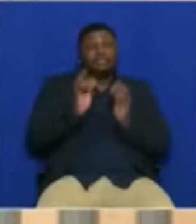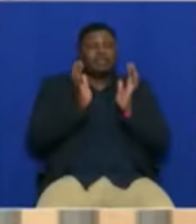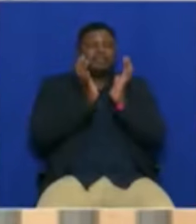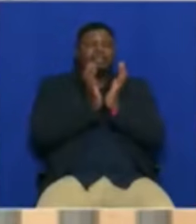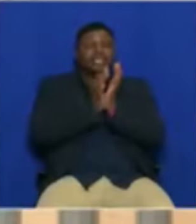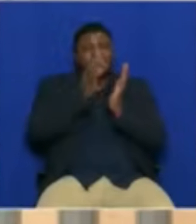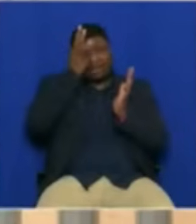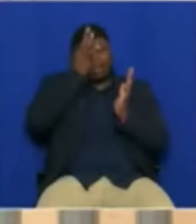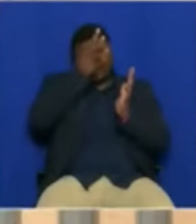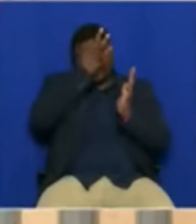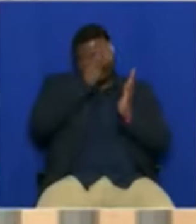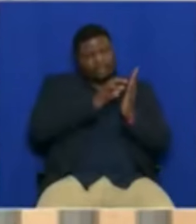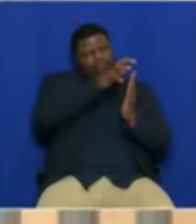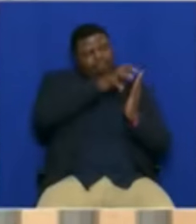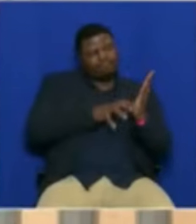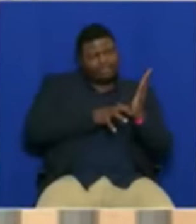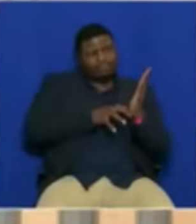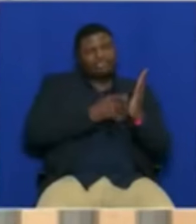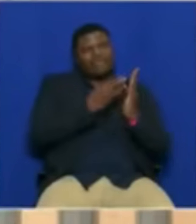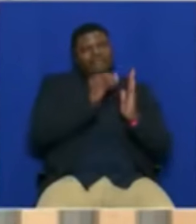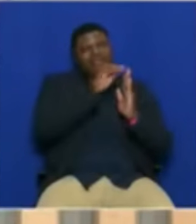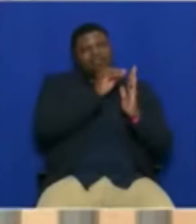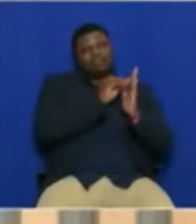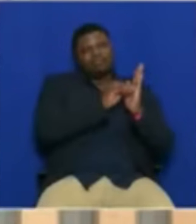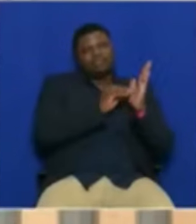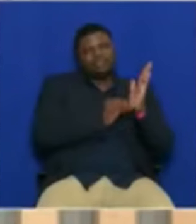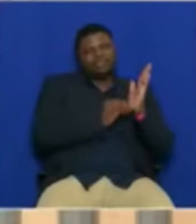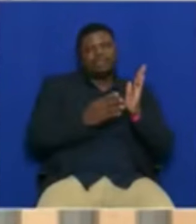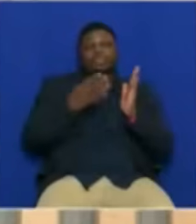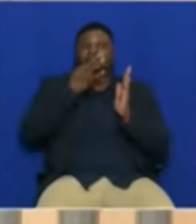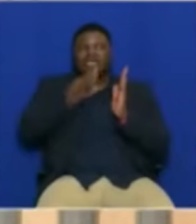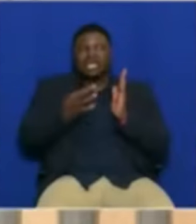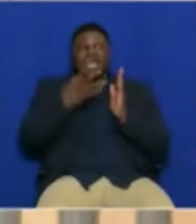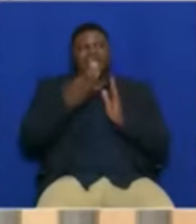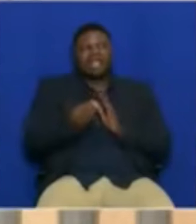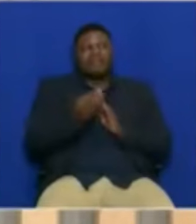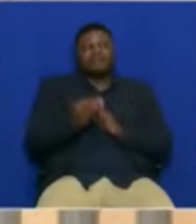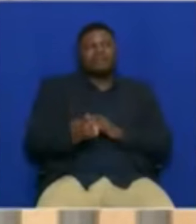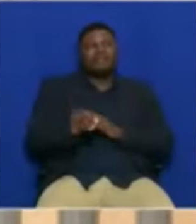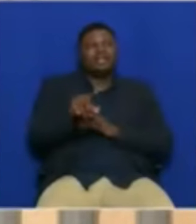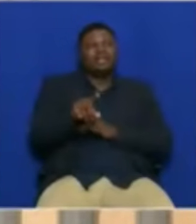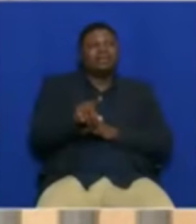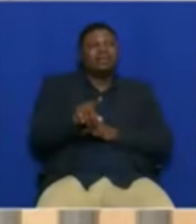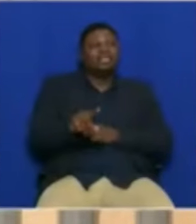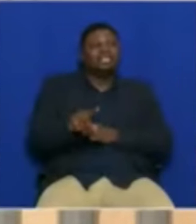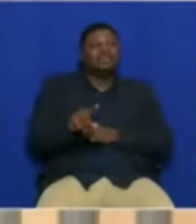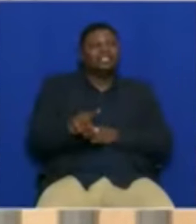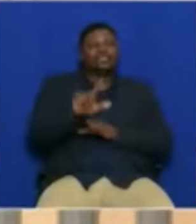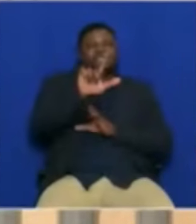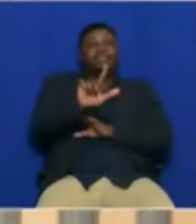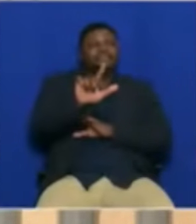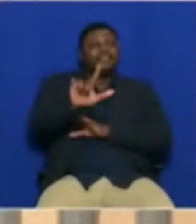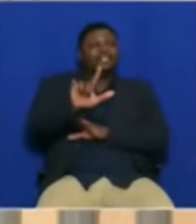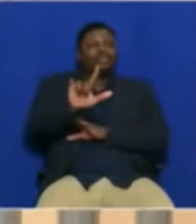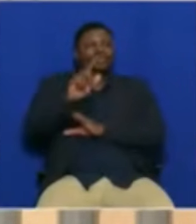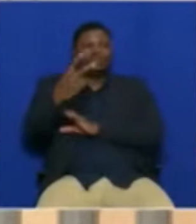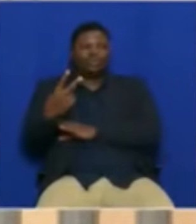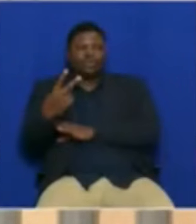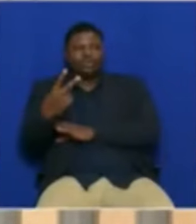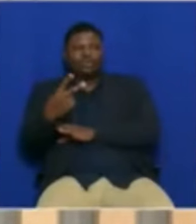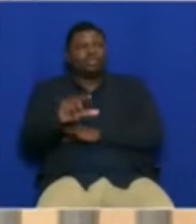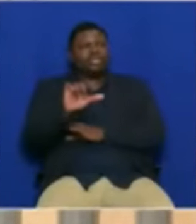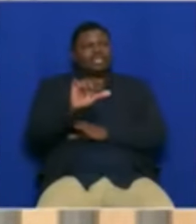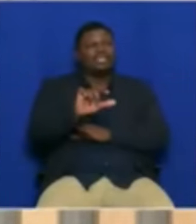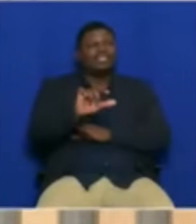notes 72 applications were received. Then it immediately starts with a batch that says the following applications